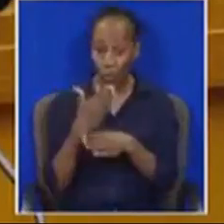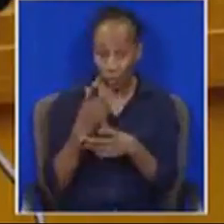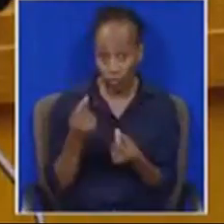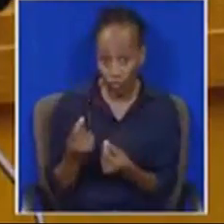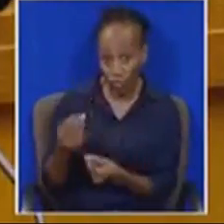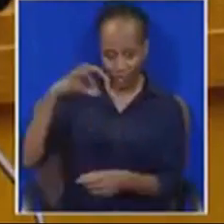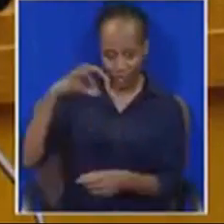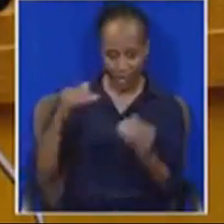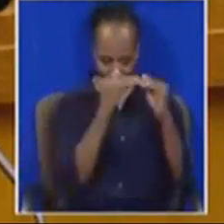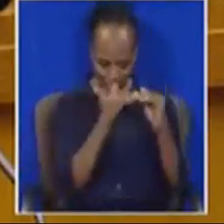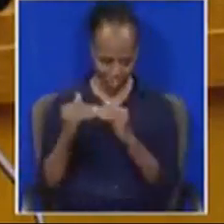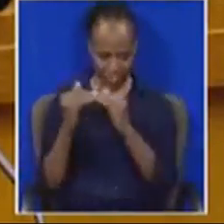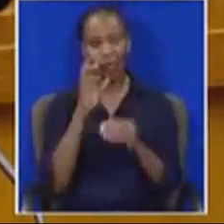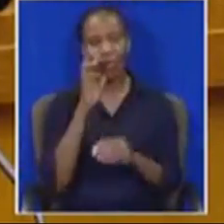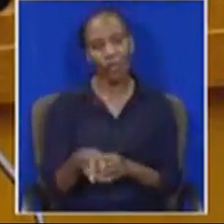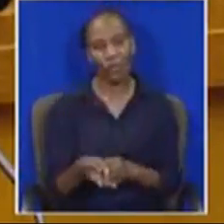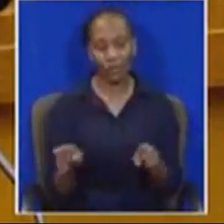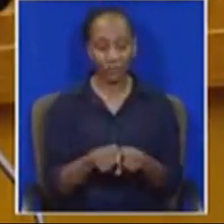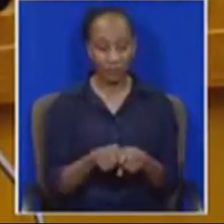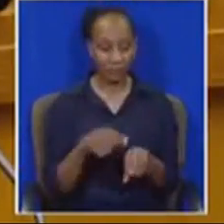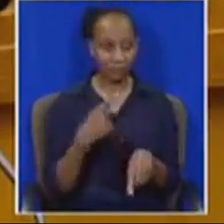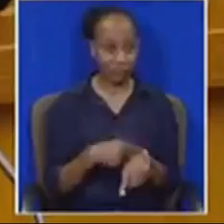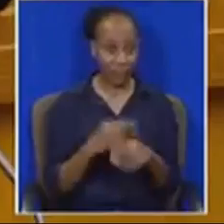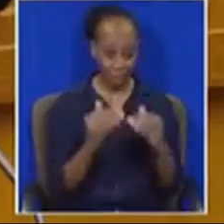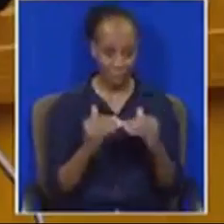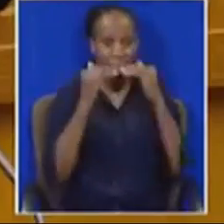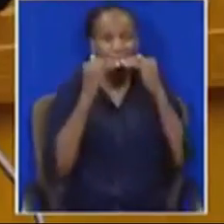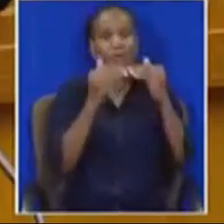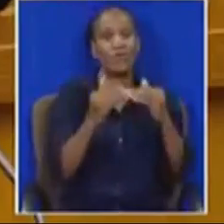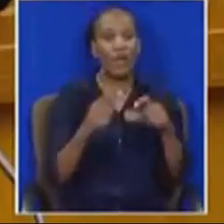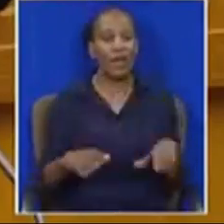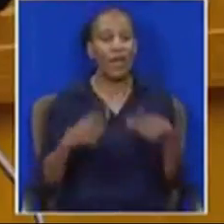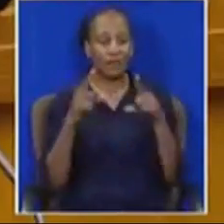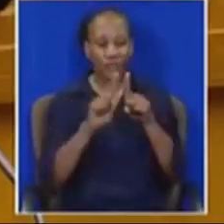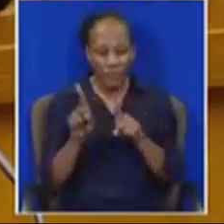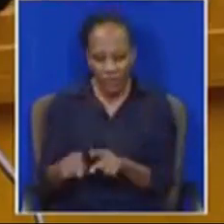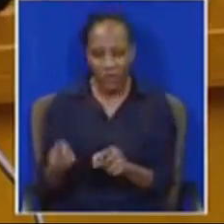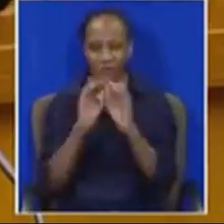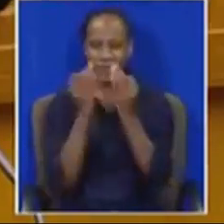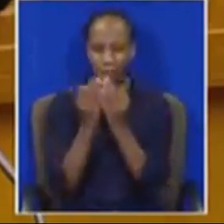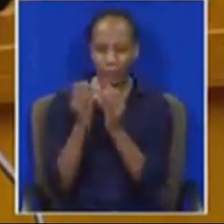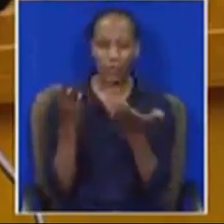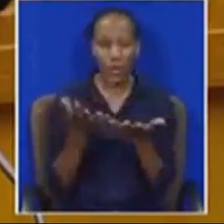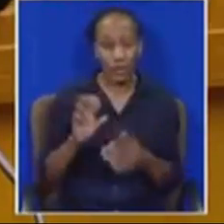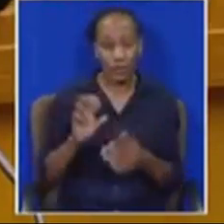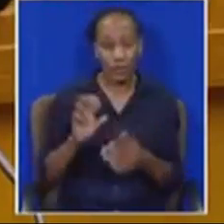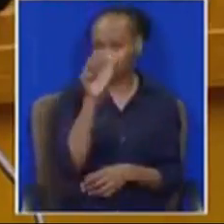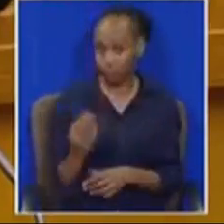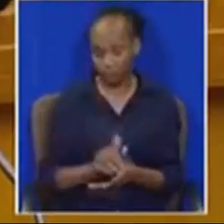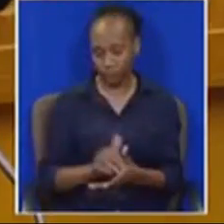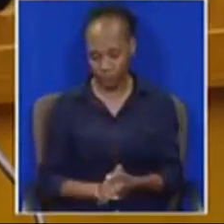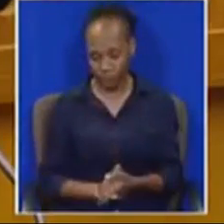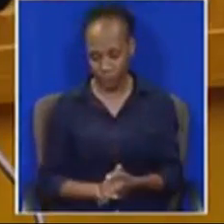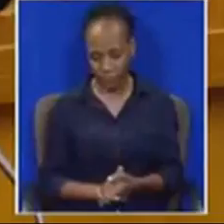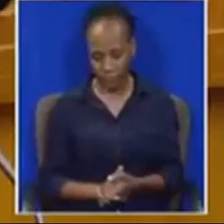Africans and improve the living conditions of households across the country. The